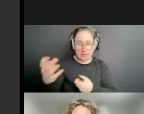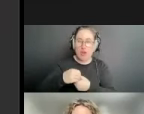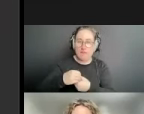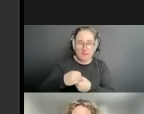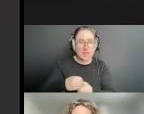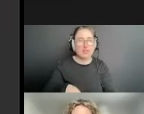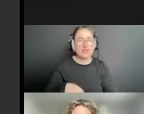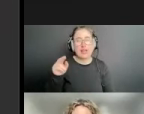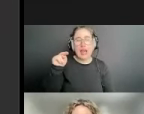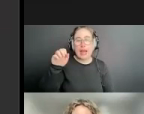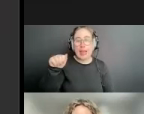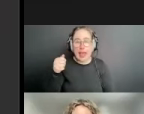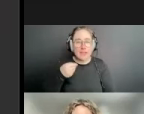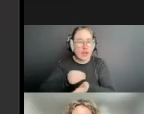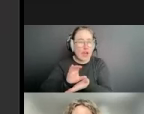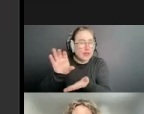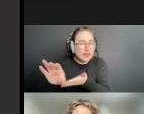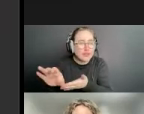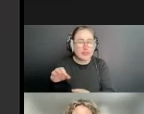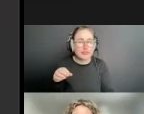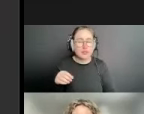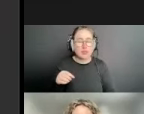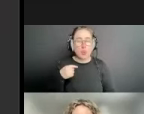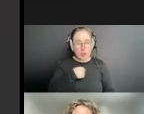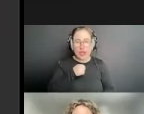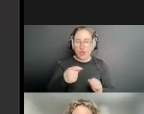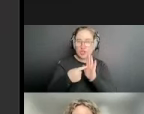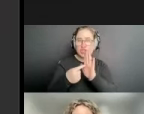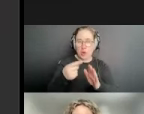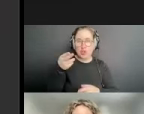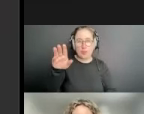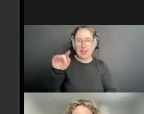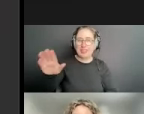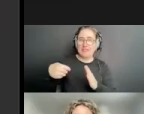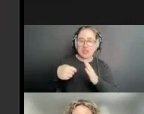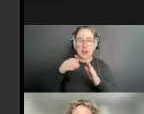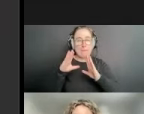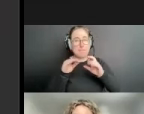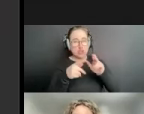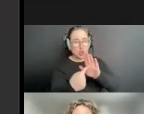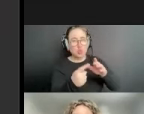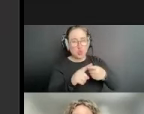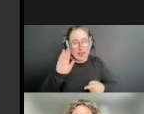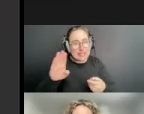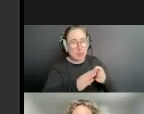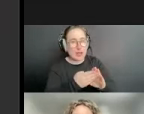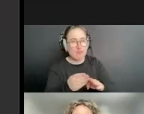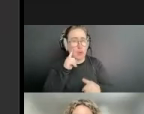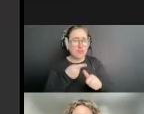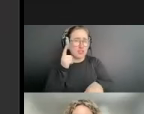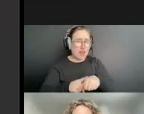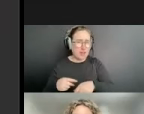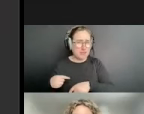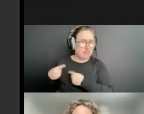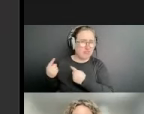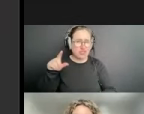NEA helped fund. We were able to show Hubert's footage back to the community for the first time in decades. And we were also able to